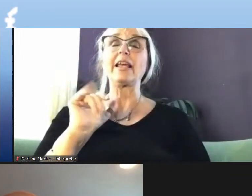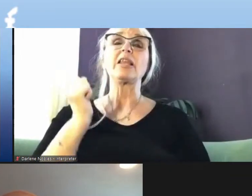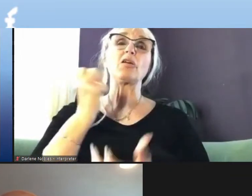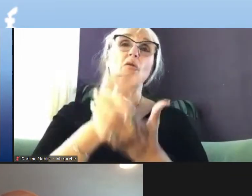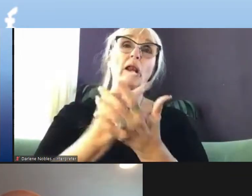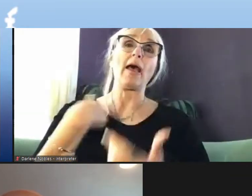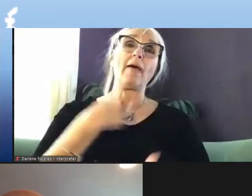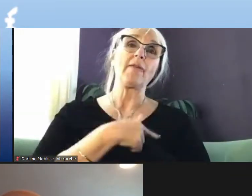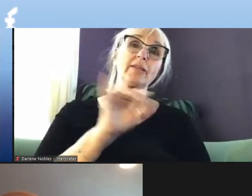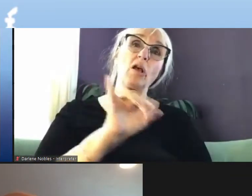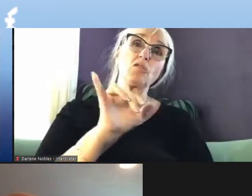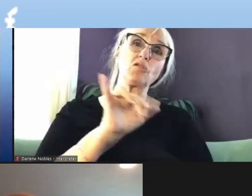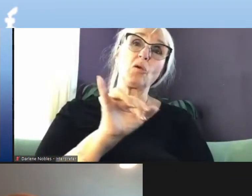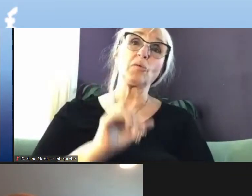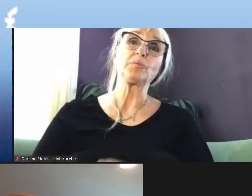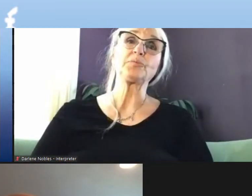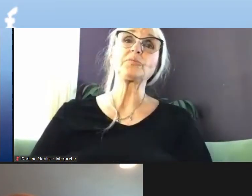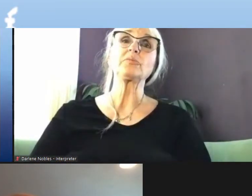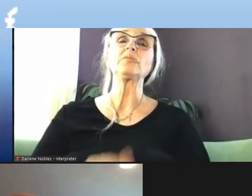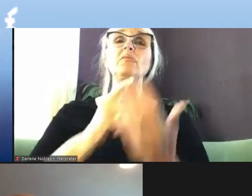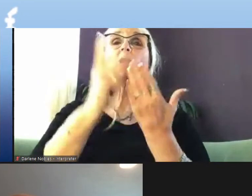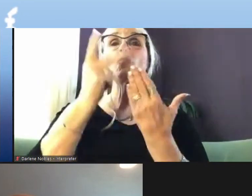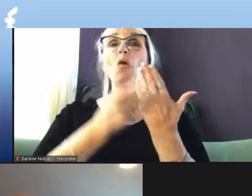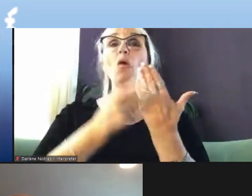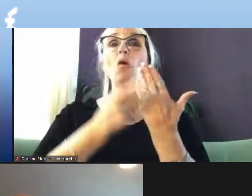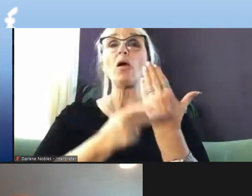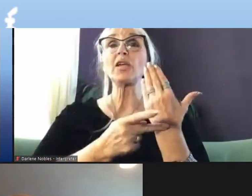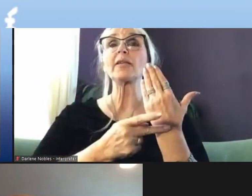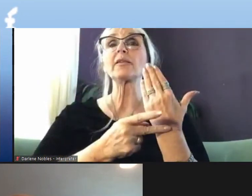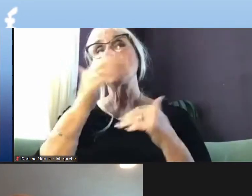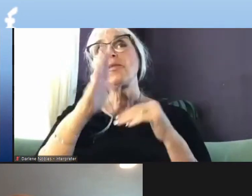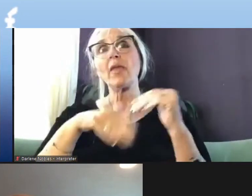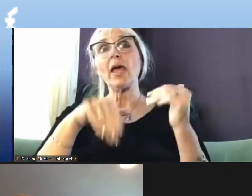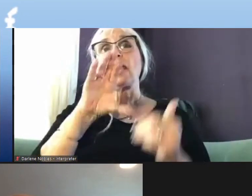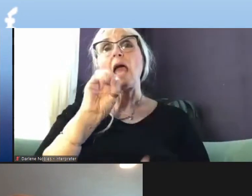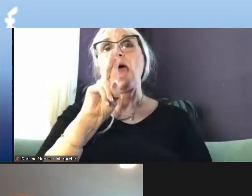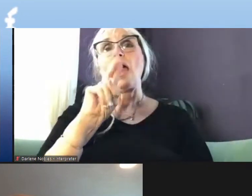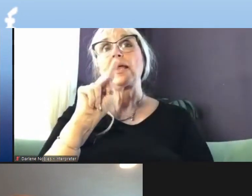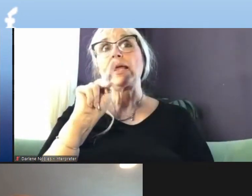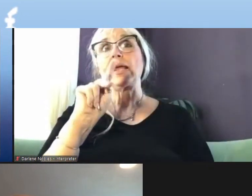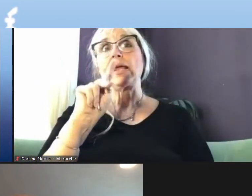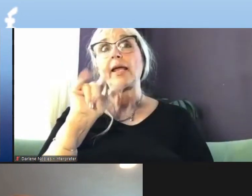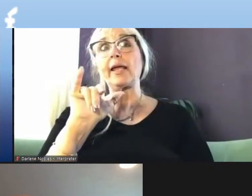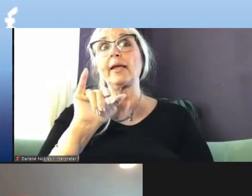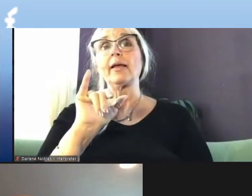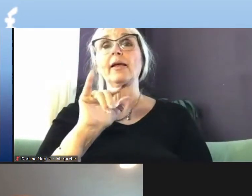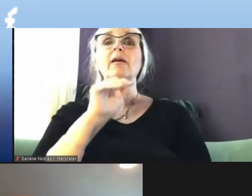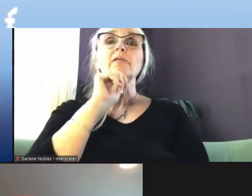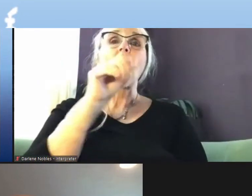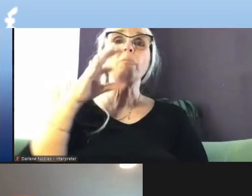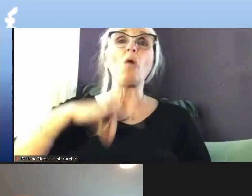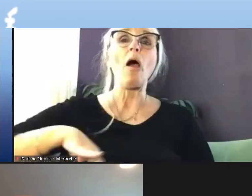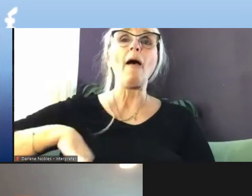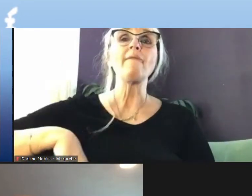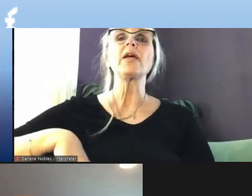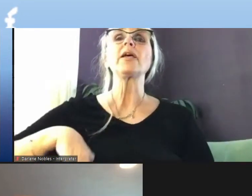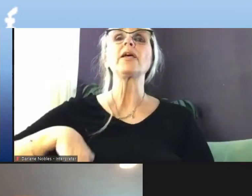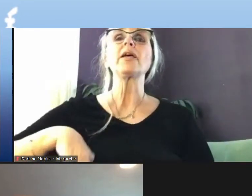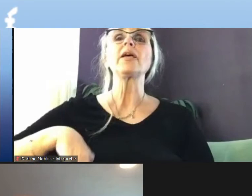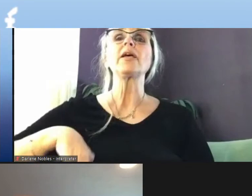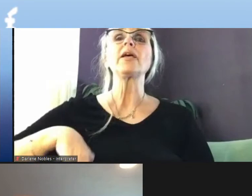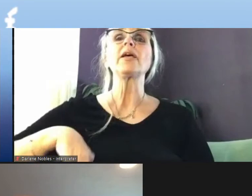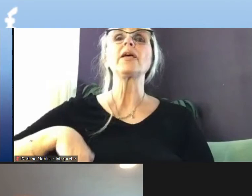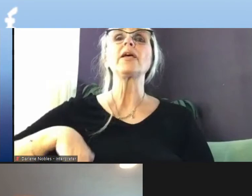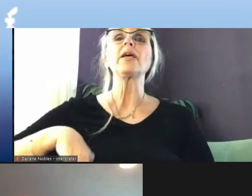as projects outside the county. In other words, for nonprofits that possibly lost revenue